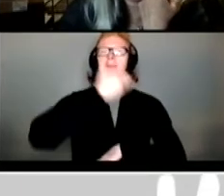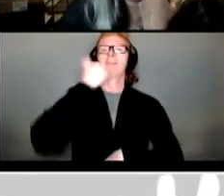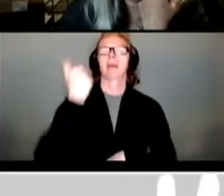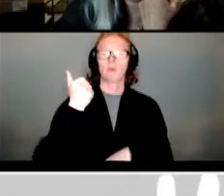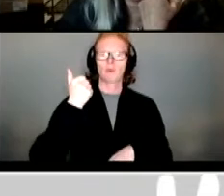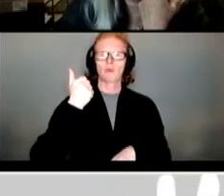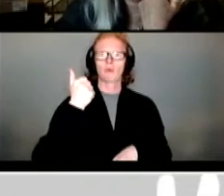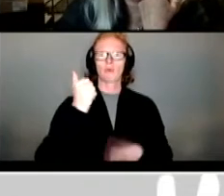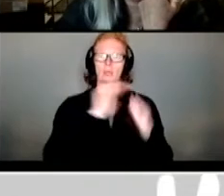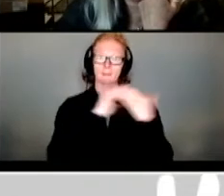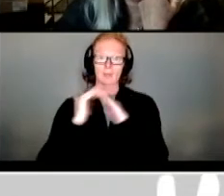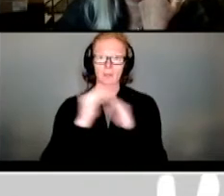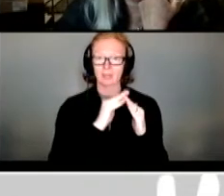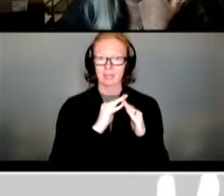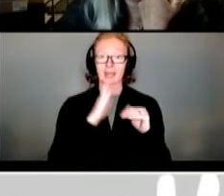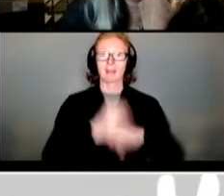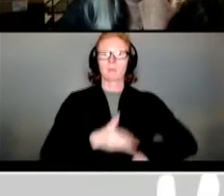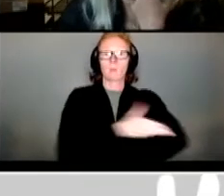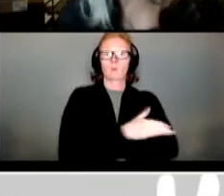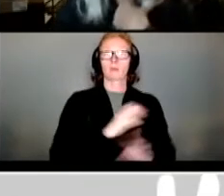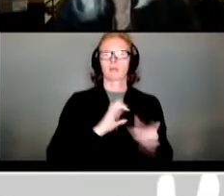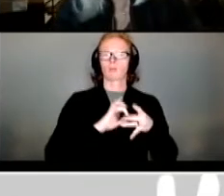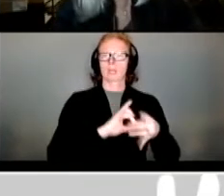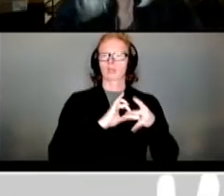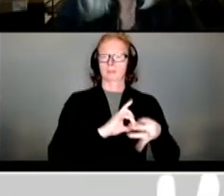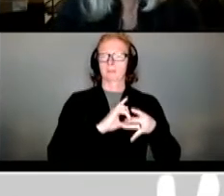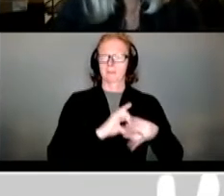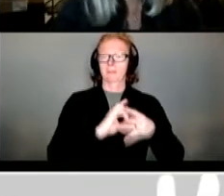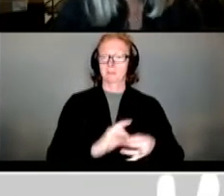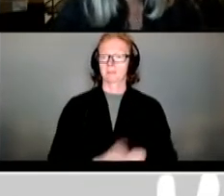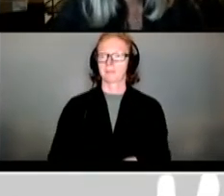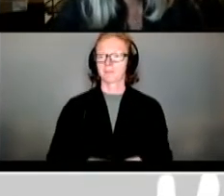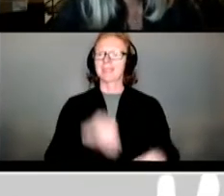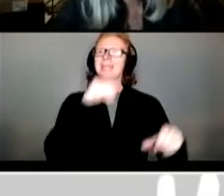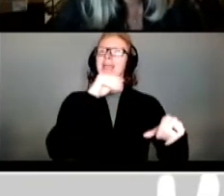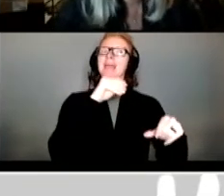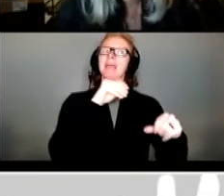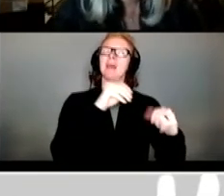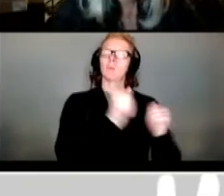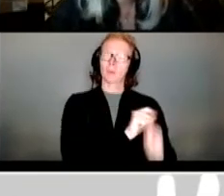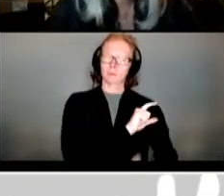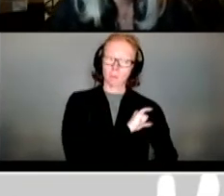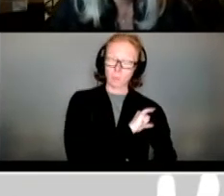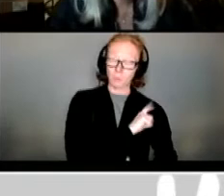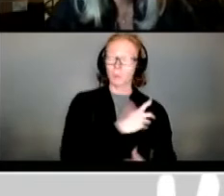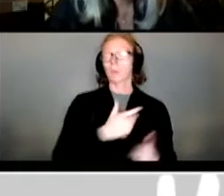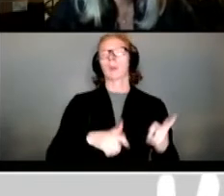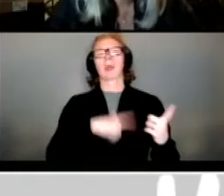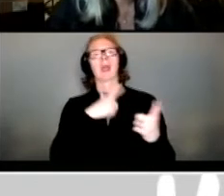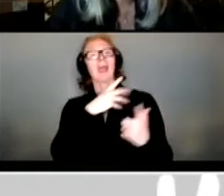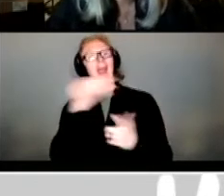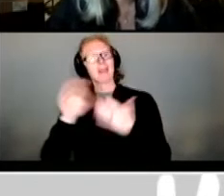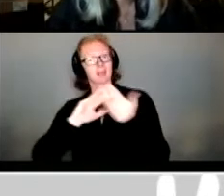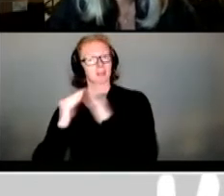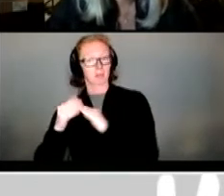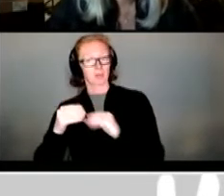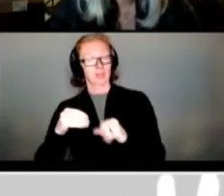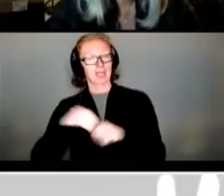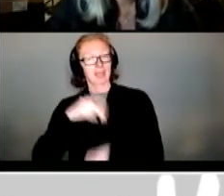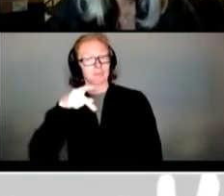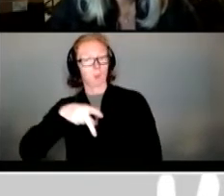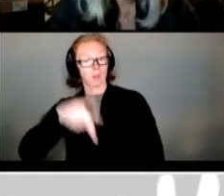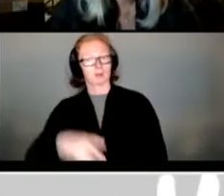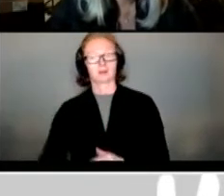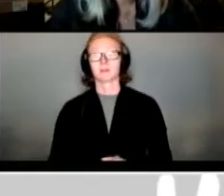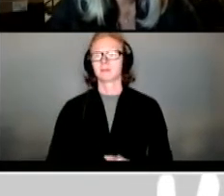community and improving the relationships with the Portland police and the community, and especially with